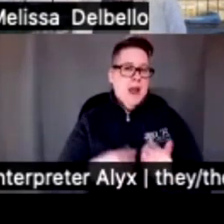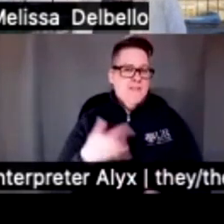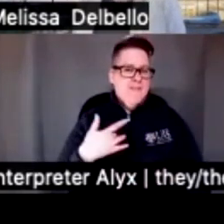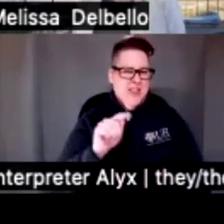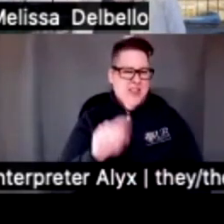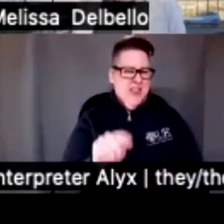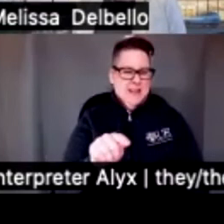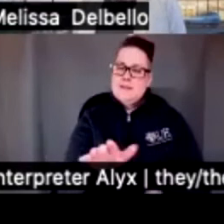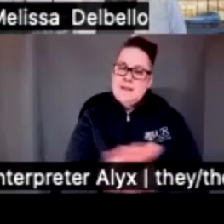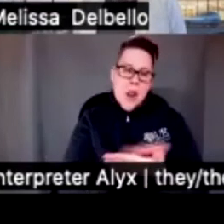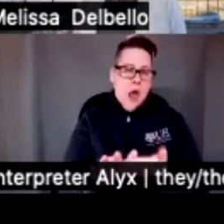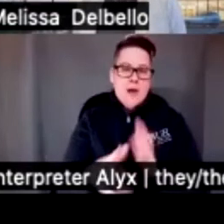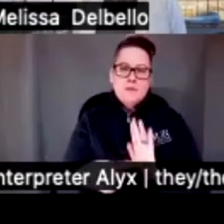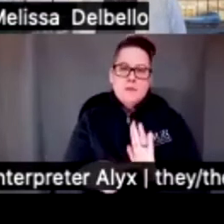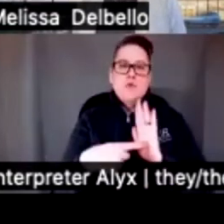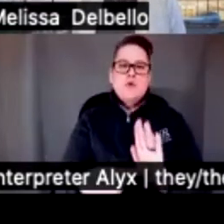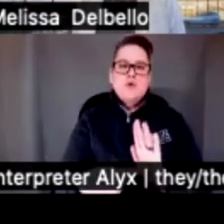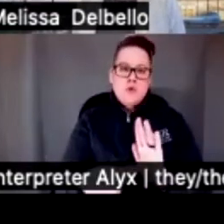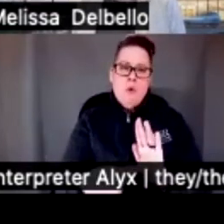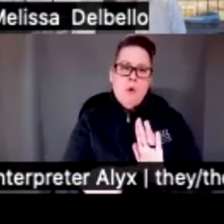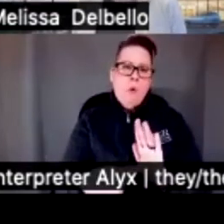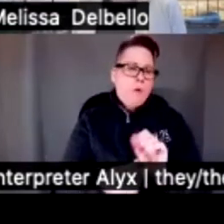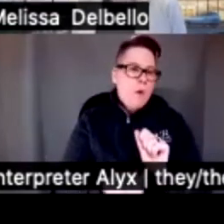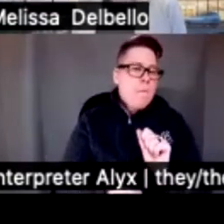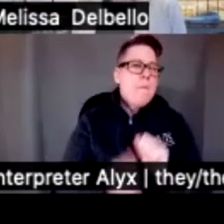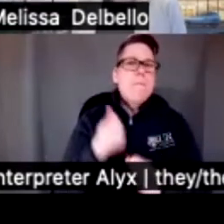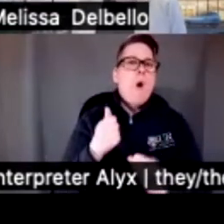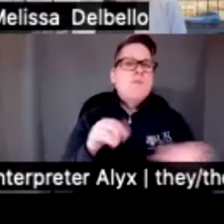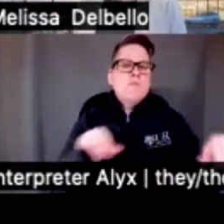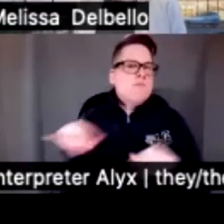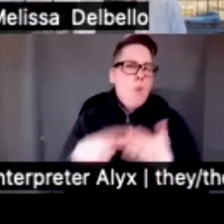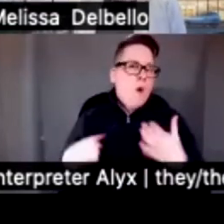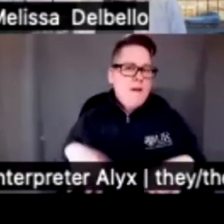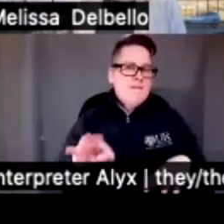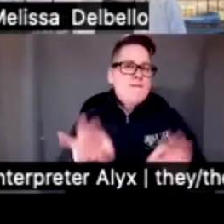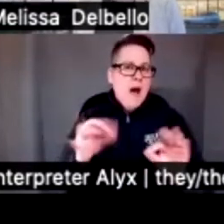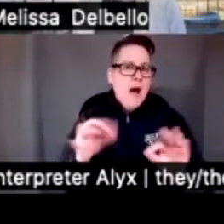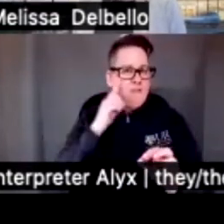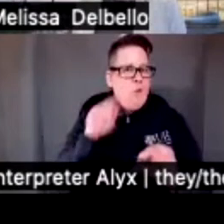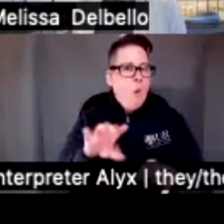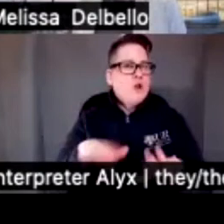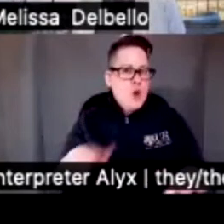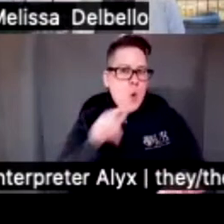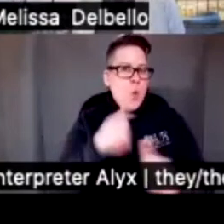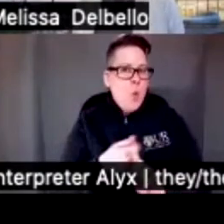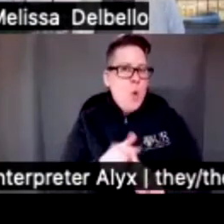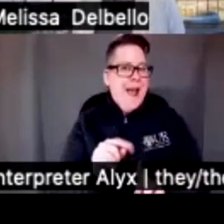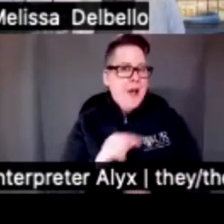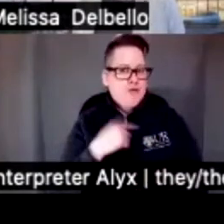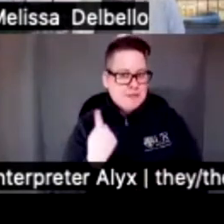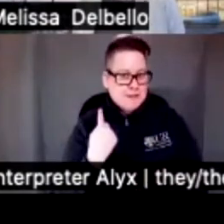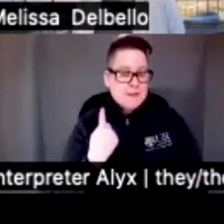study nicely depicts some of the most consistent findings in the at-risk group. So this